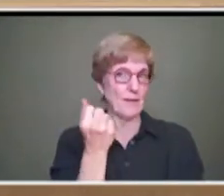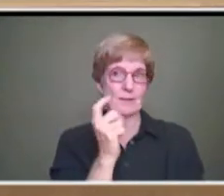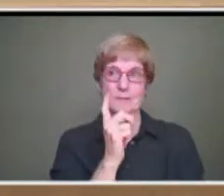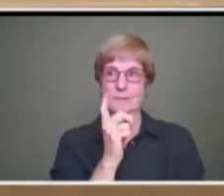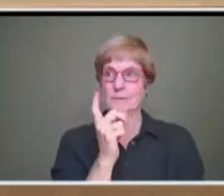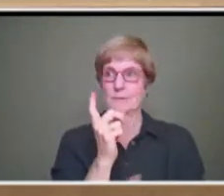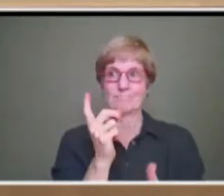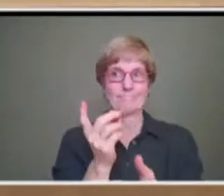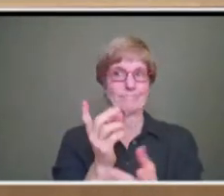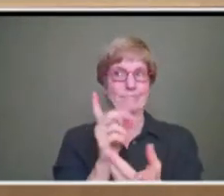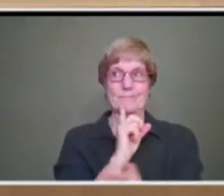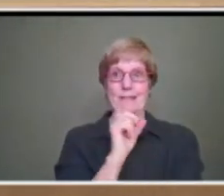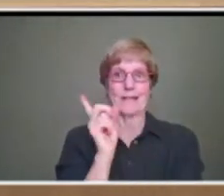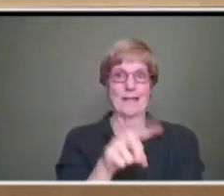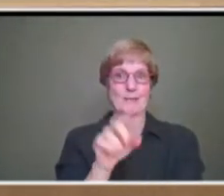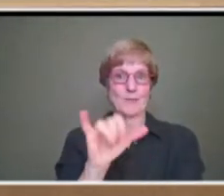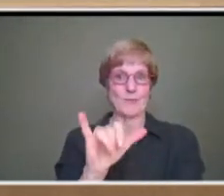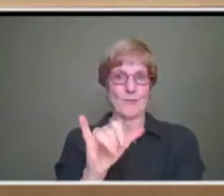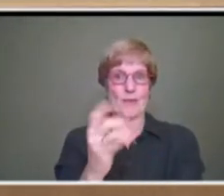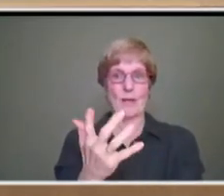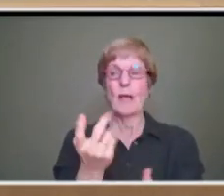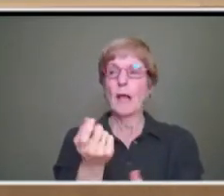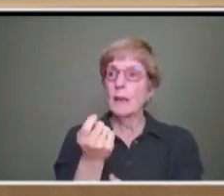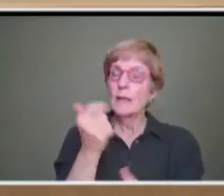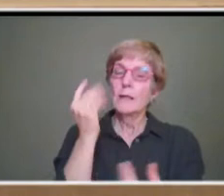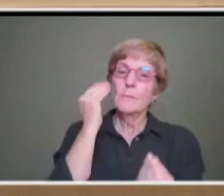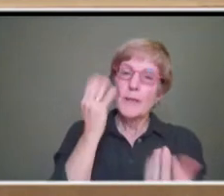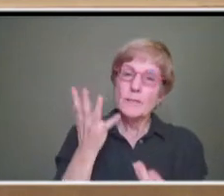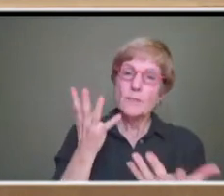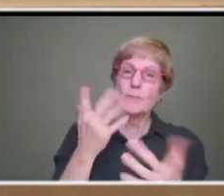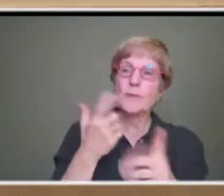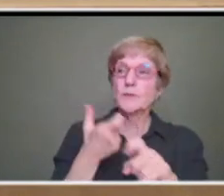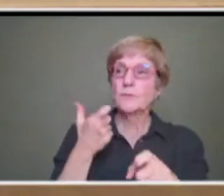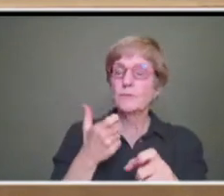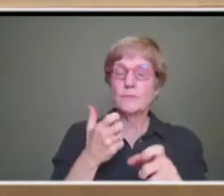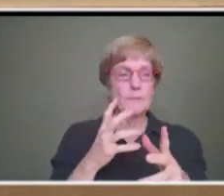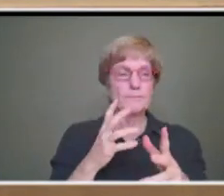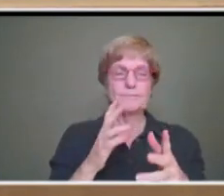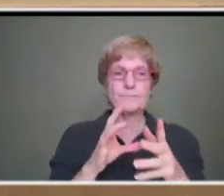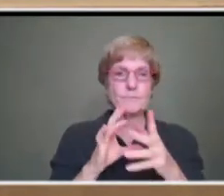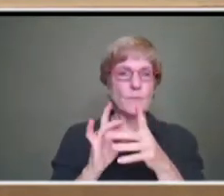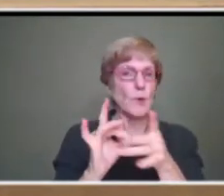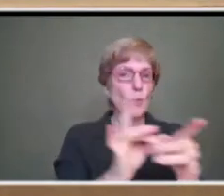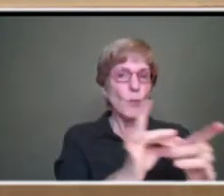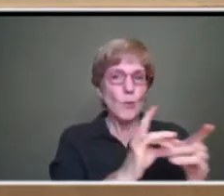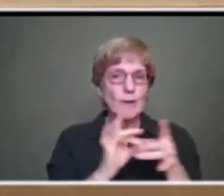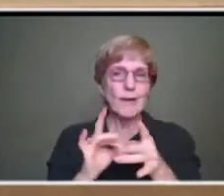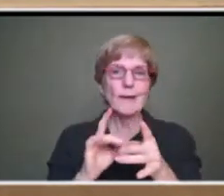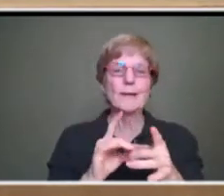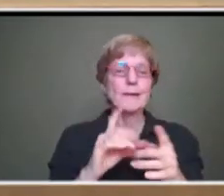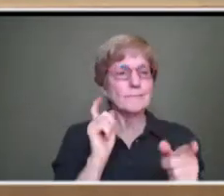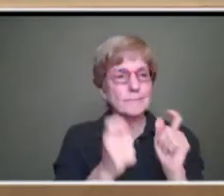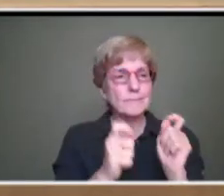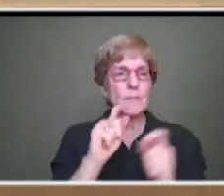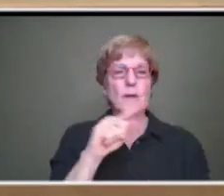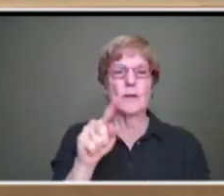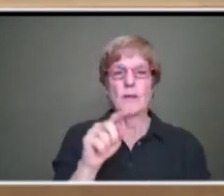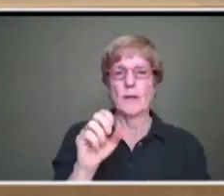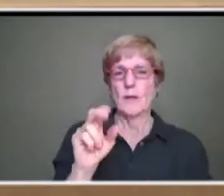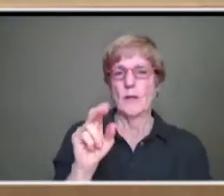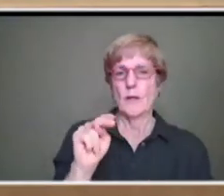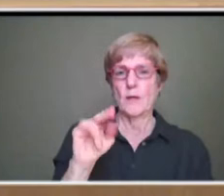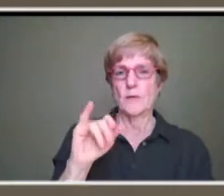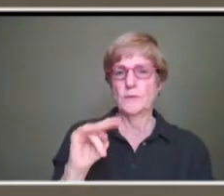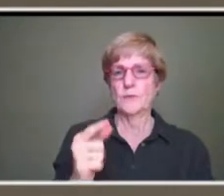other than just a little bit of information we know from coordinating on these rezonings with them over the last you know many years